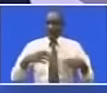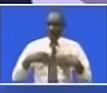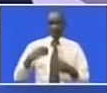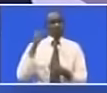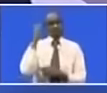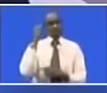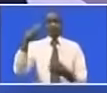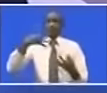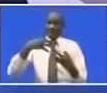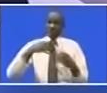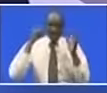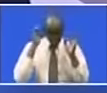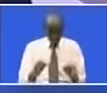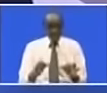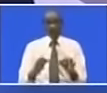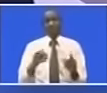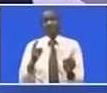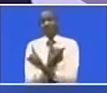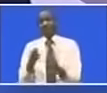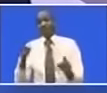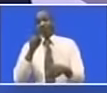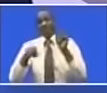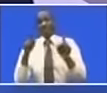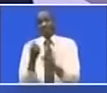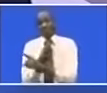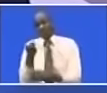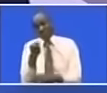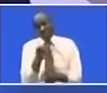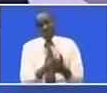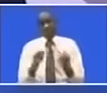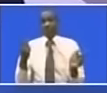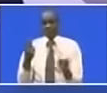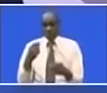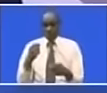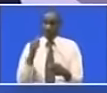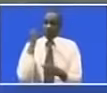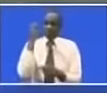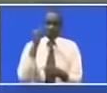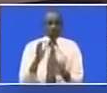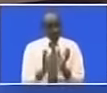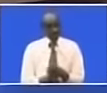federation if there are differences in the various ways of doing our political